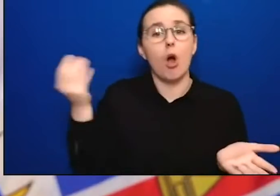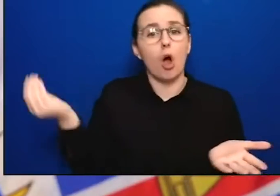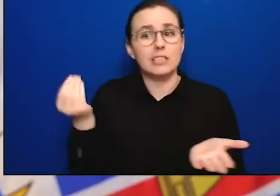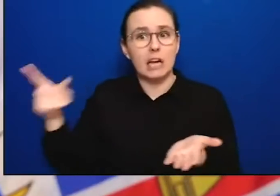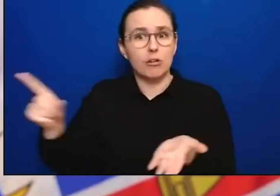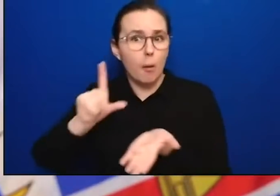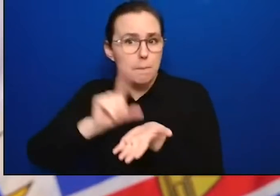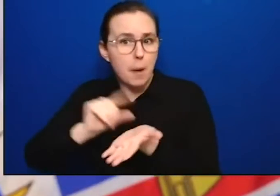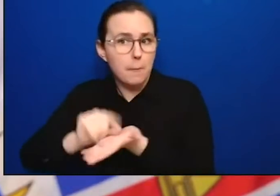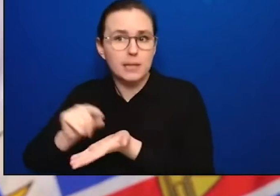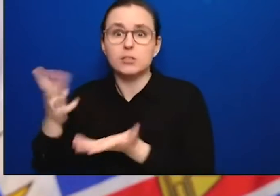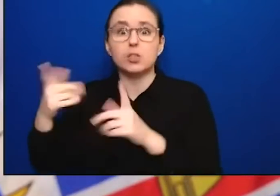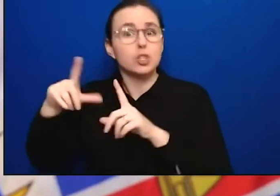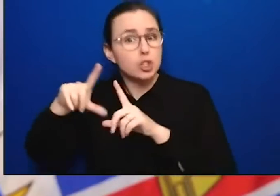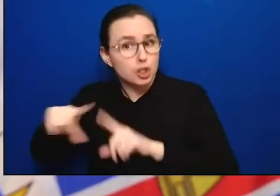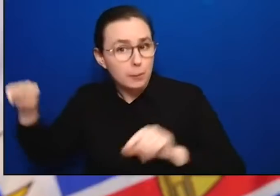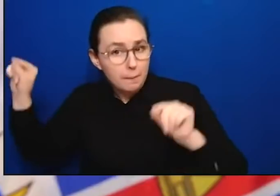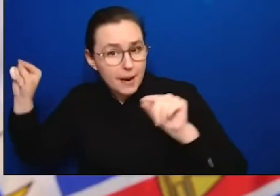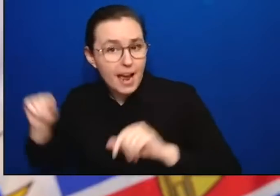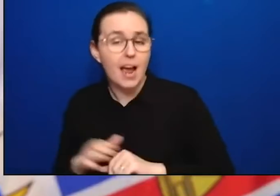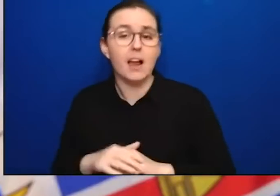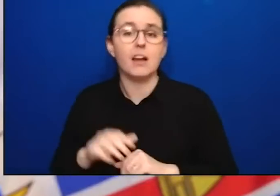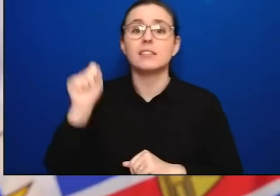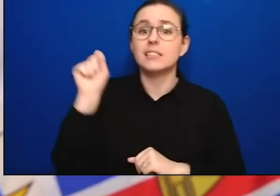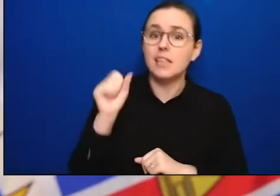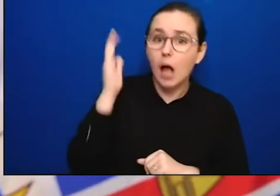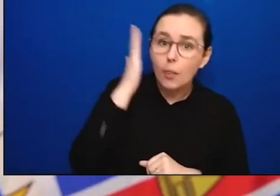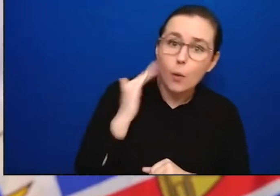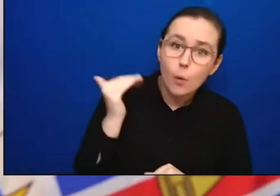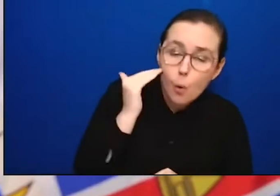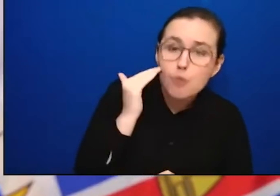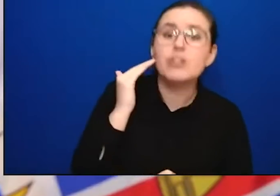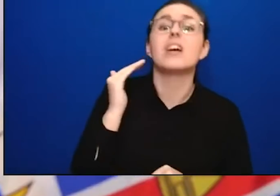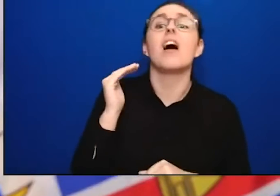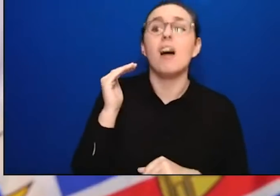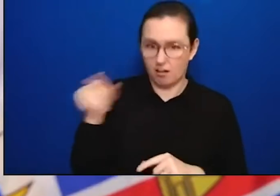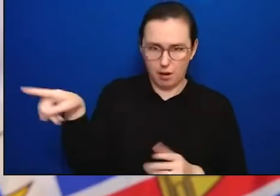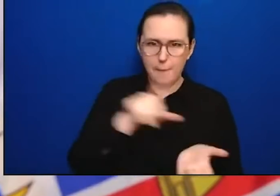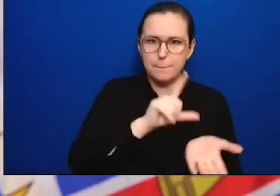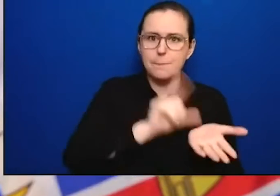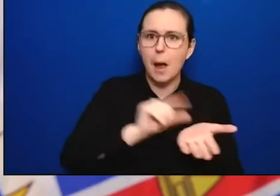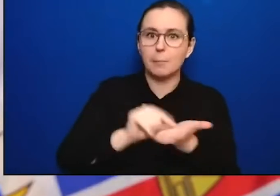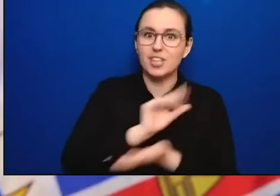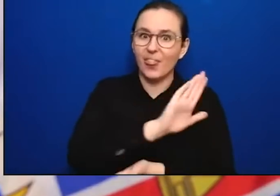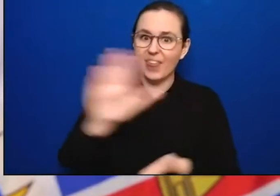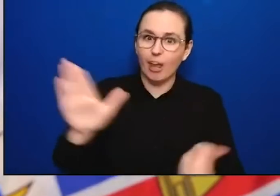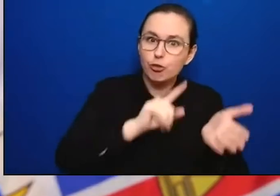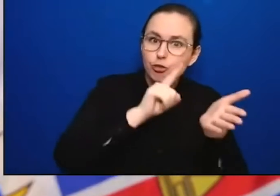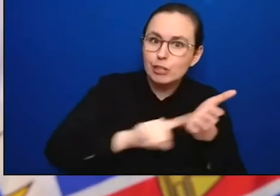from Ontario, from Japan, from South Korea, and it really tells us